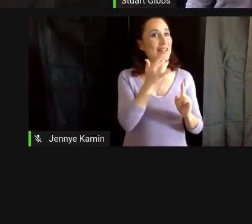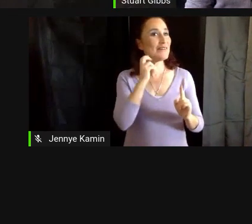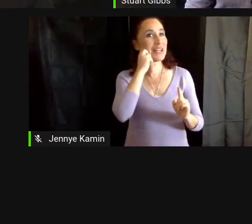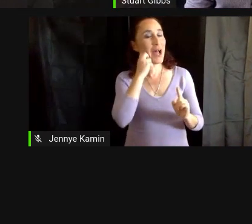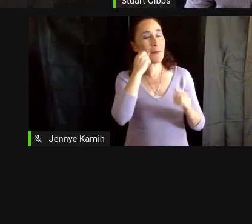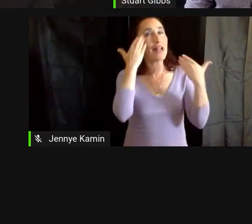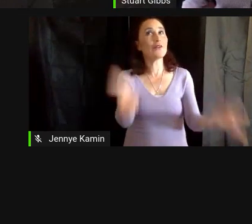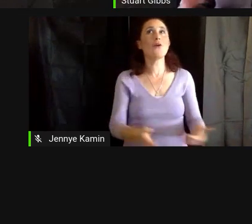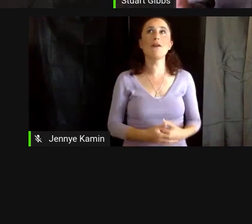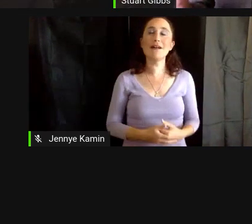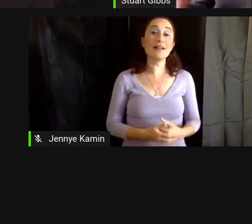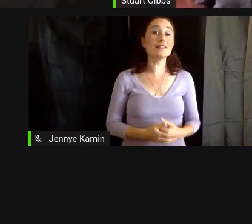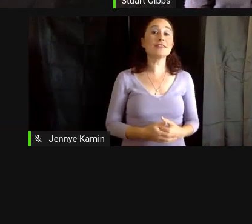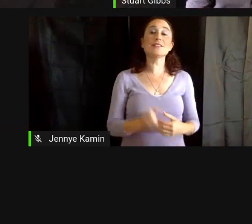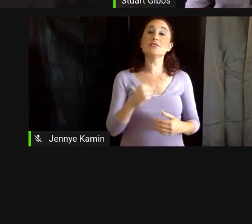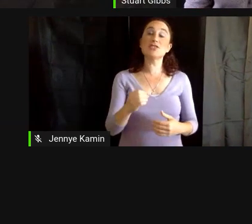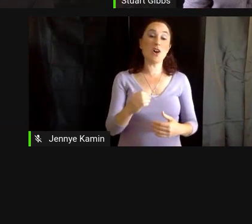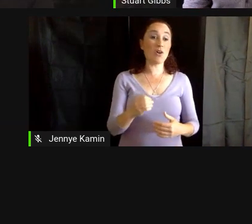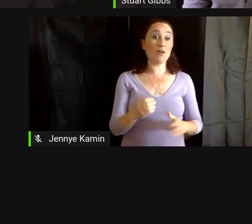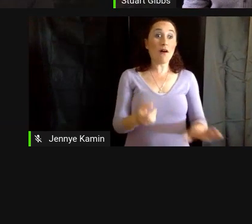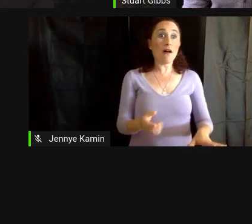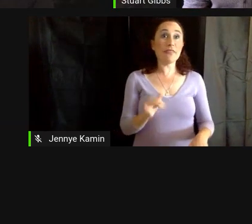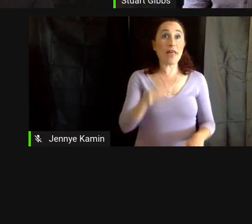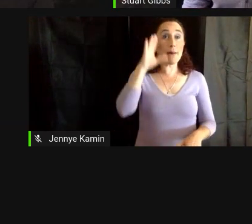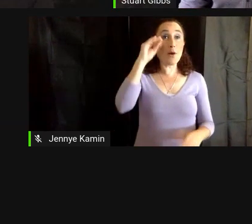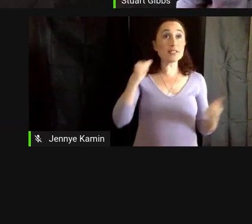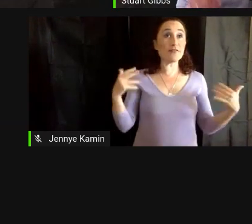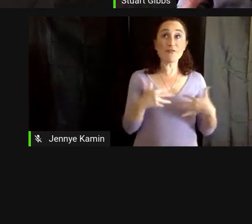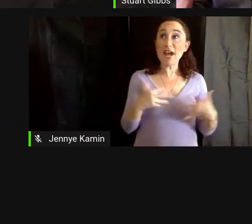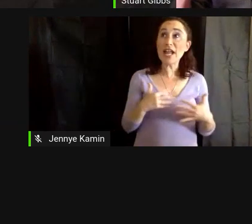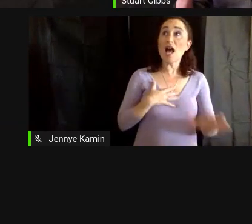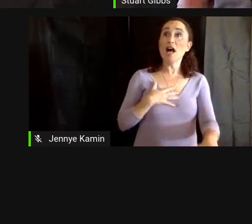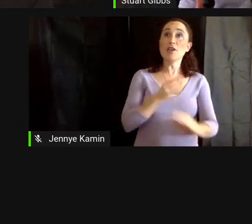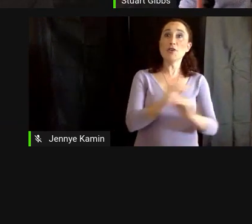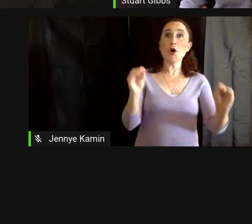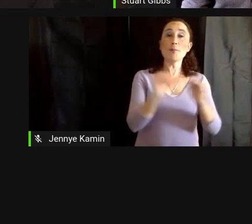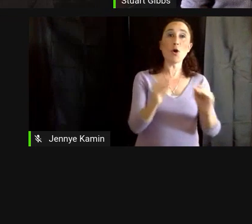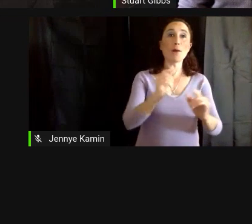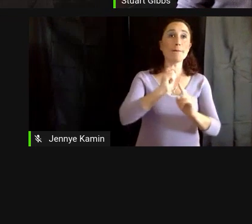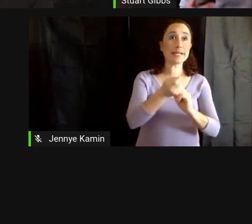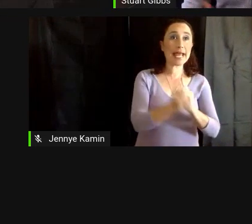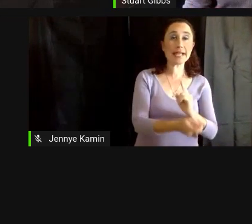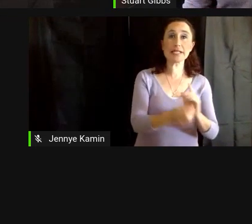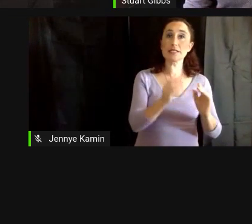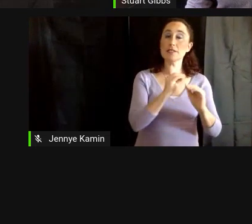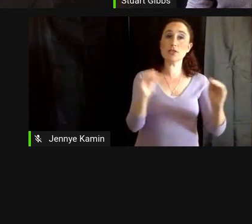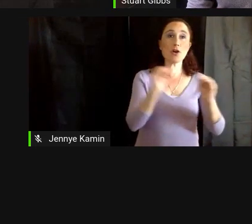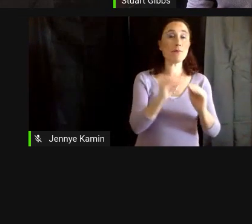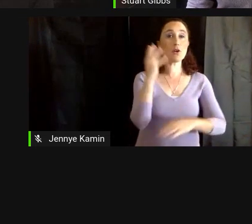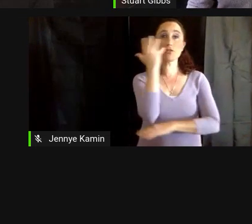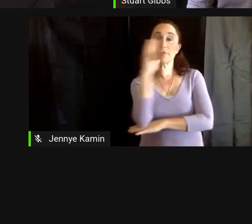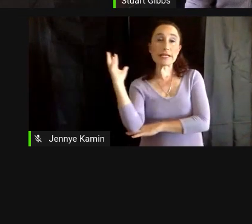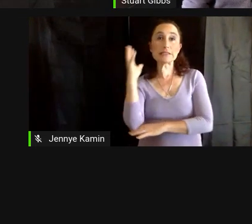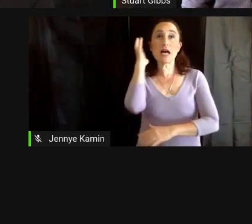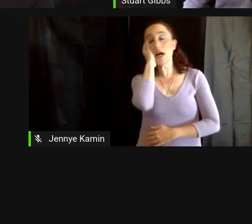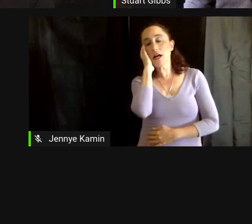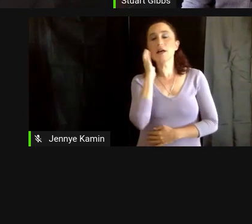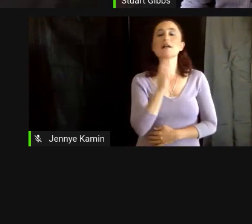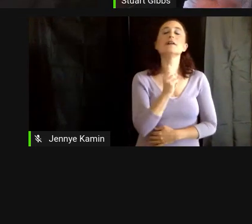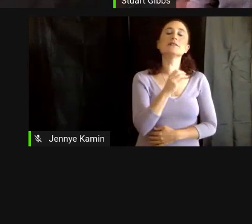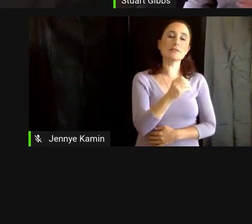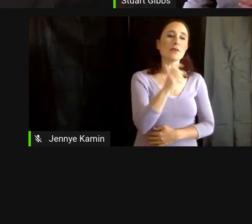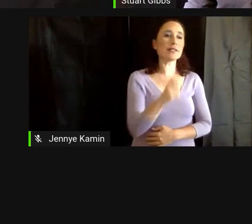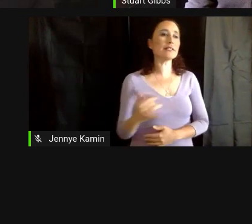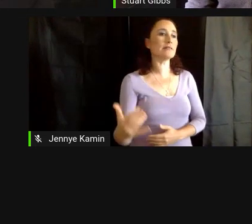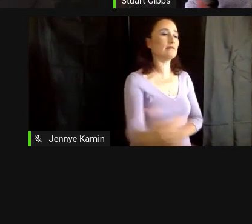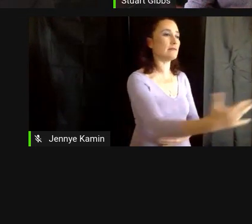know. And he's terrified by this whole thing. So he decides that he's got to go down with a crack team of other kids